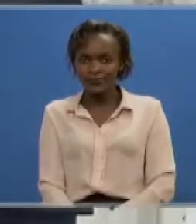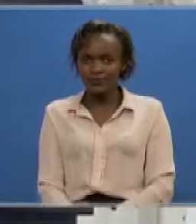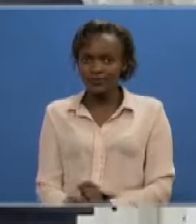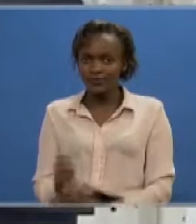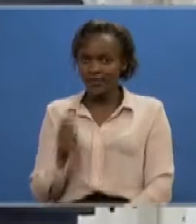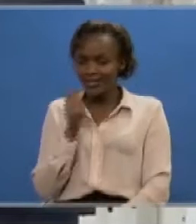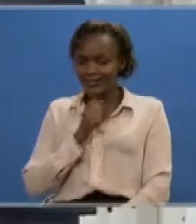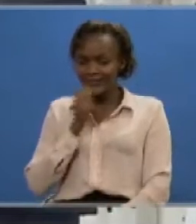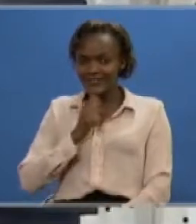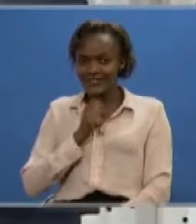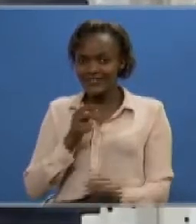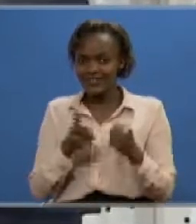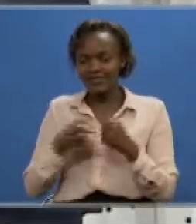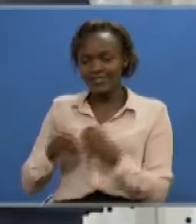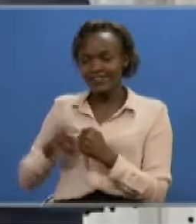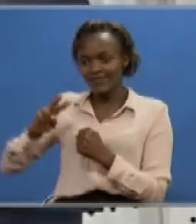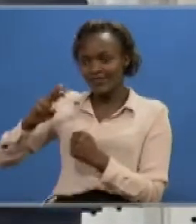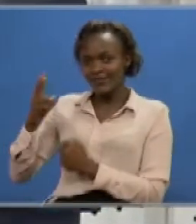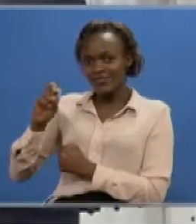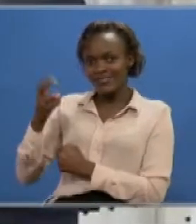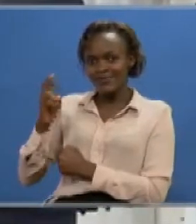Tuesday, the 7th of July,